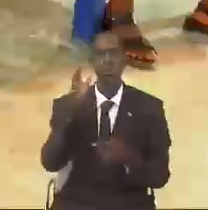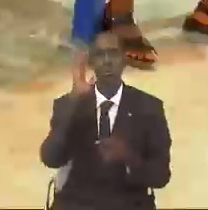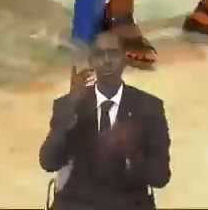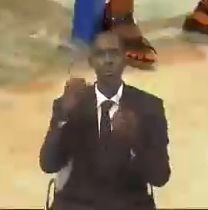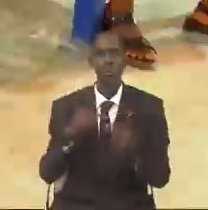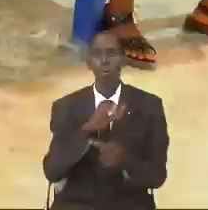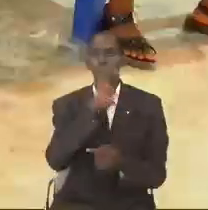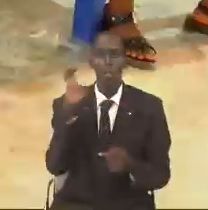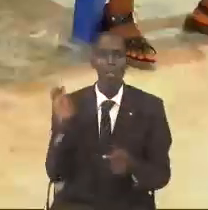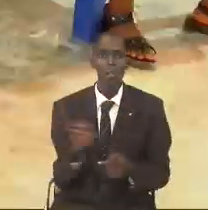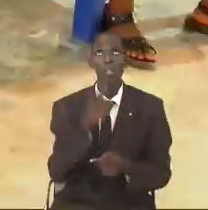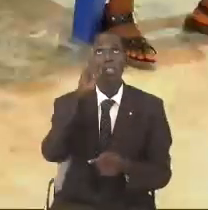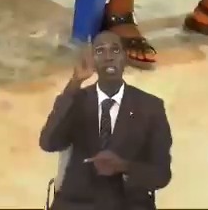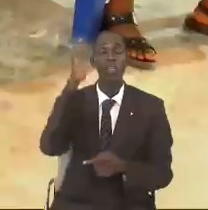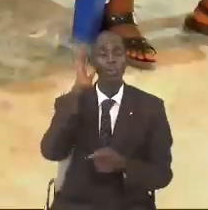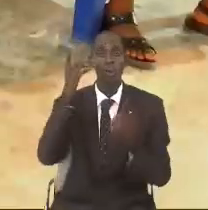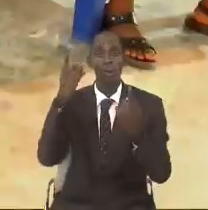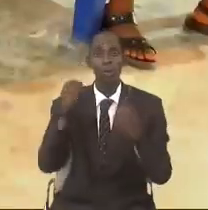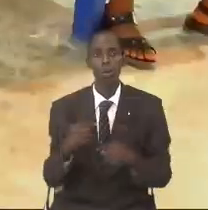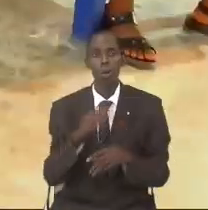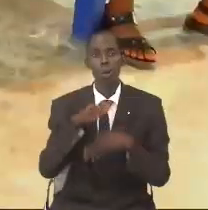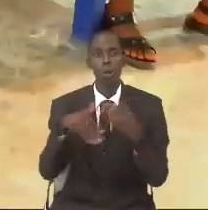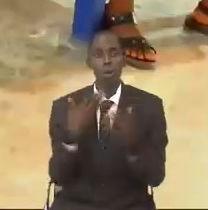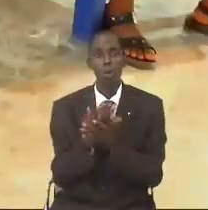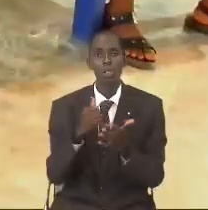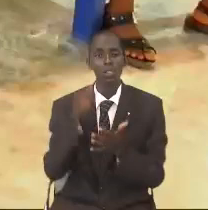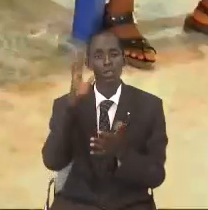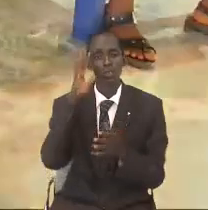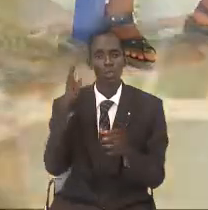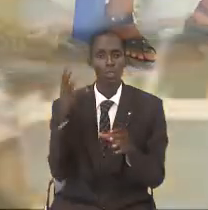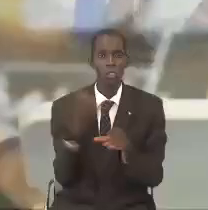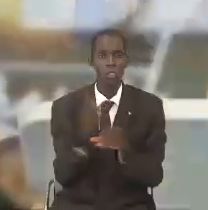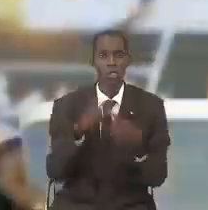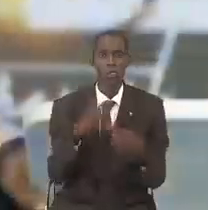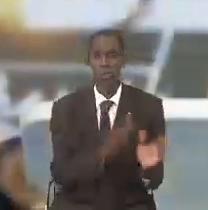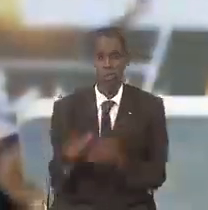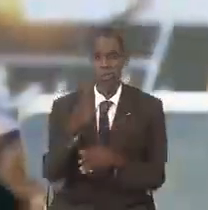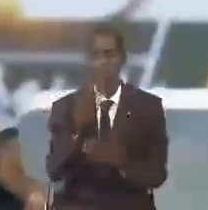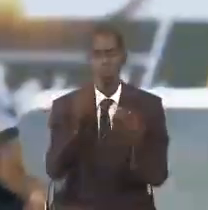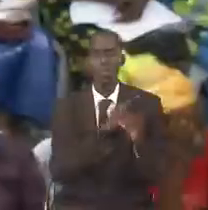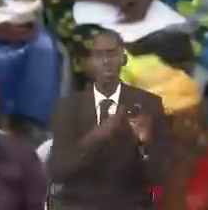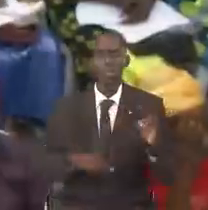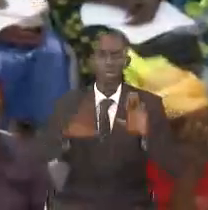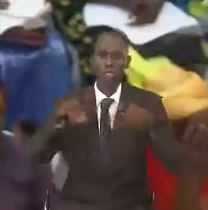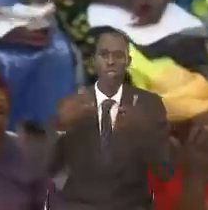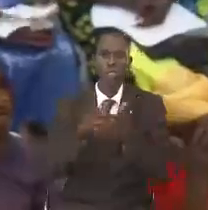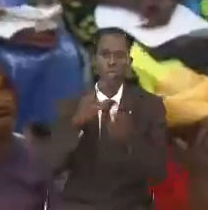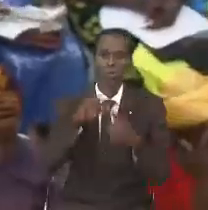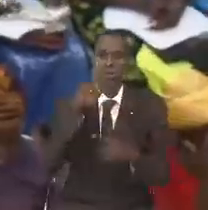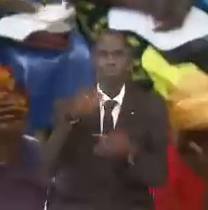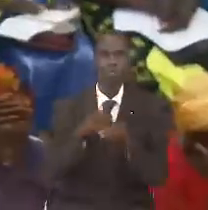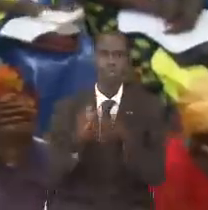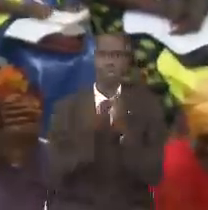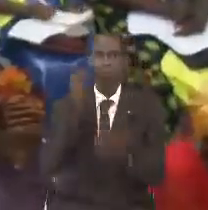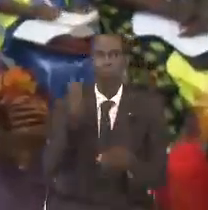will come, all it will take to get you ready. May the Lord grant it unto you in Jesus' name. Now we're